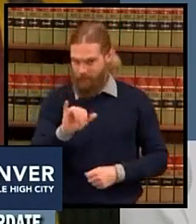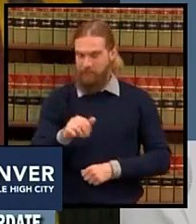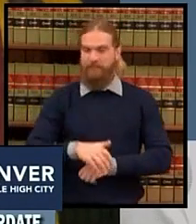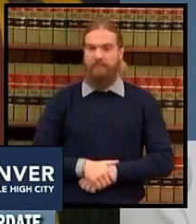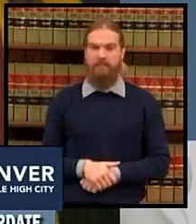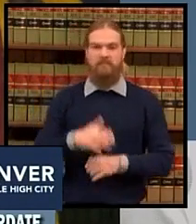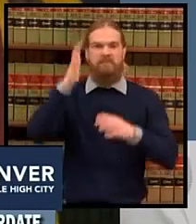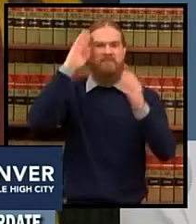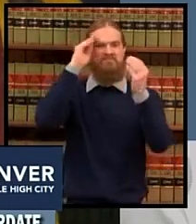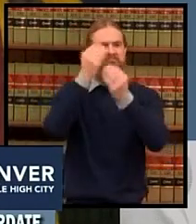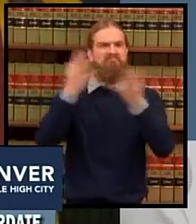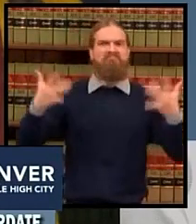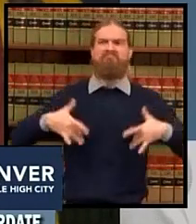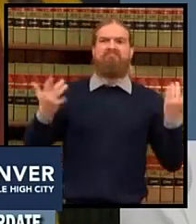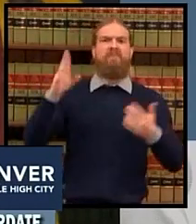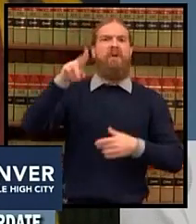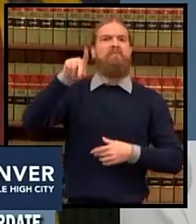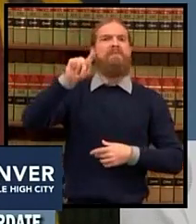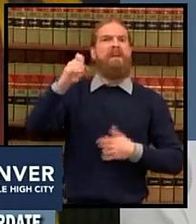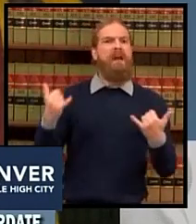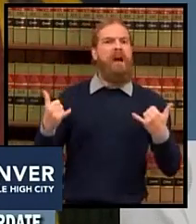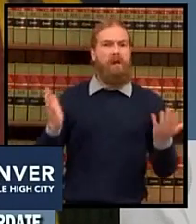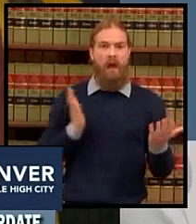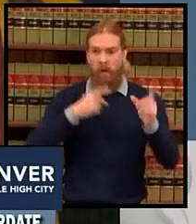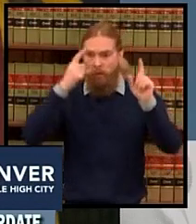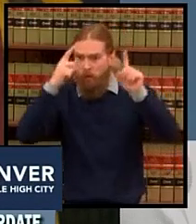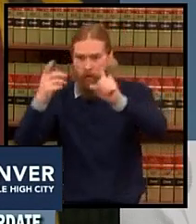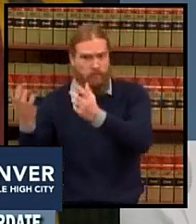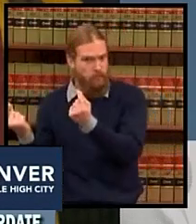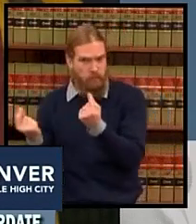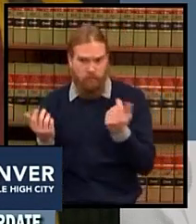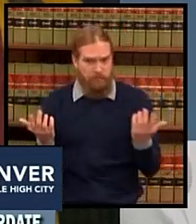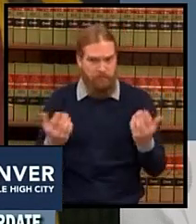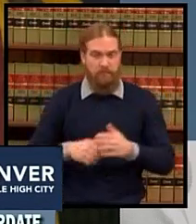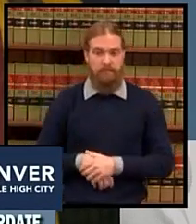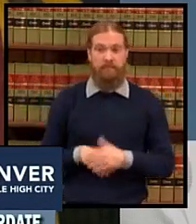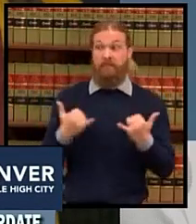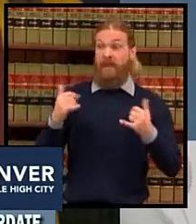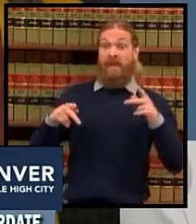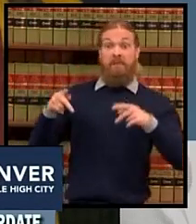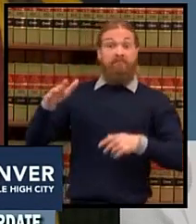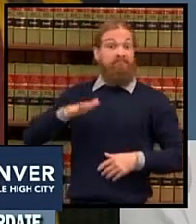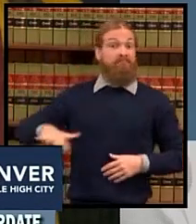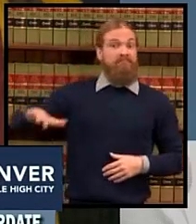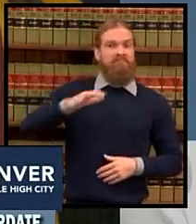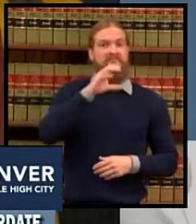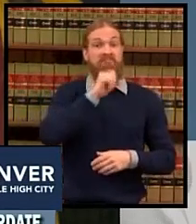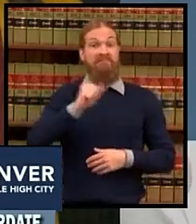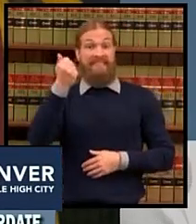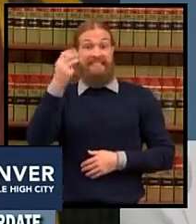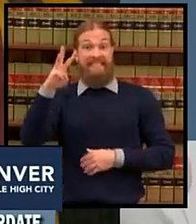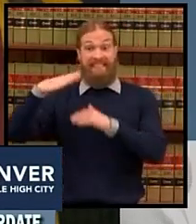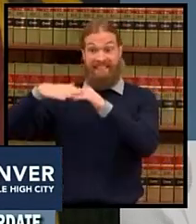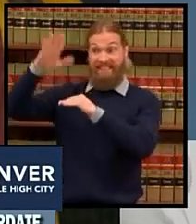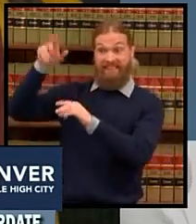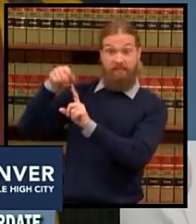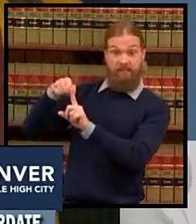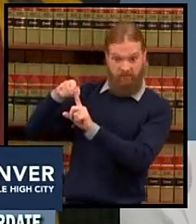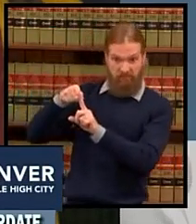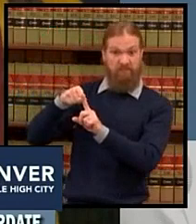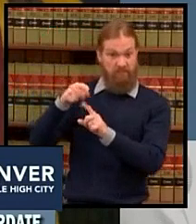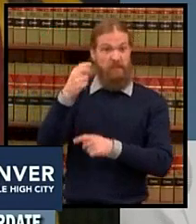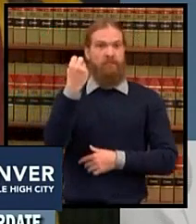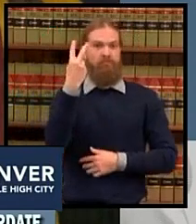Currently, we're about 12% of our residents ages 16 and over having received their first dose